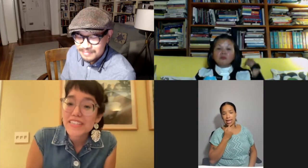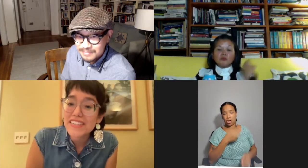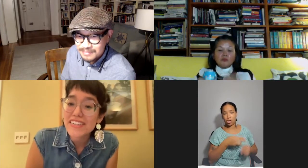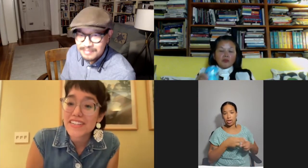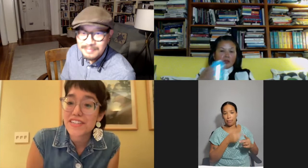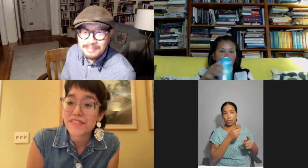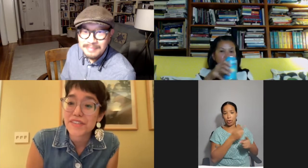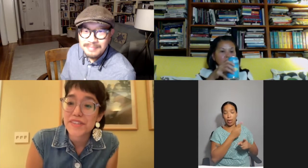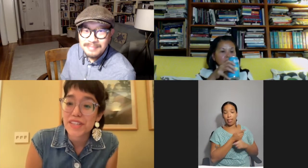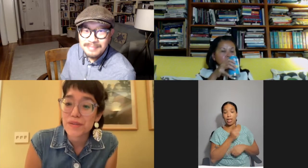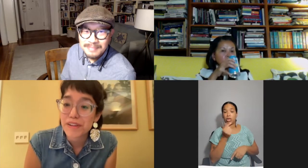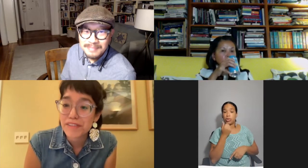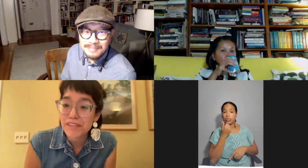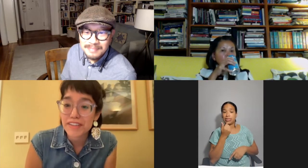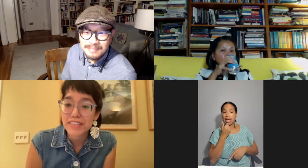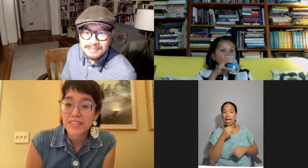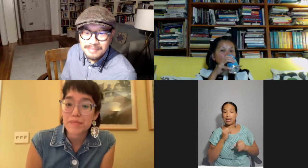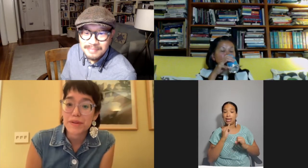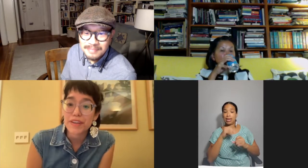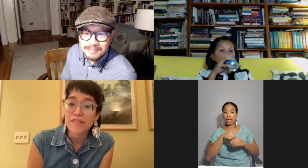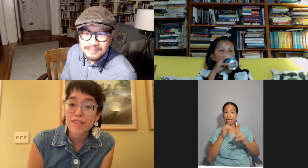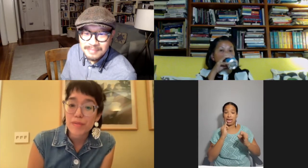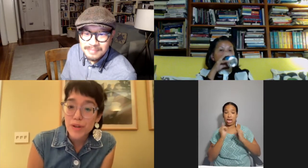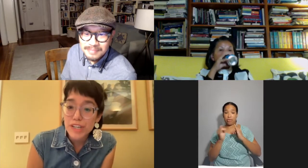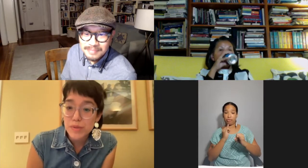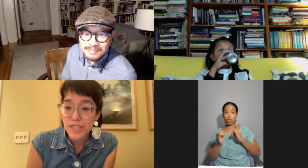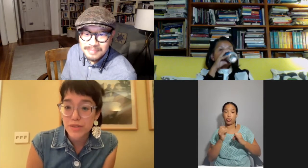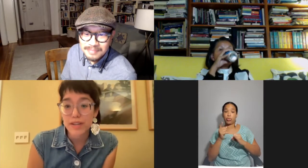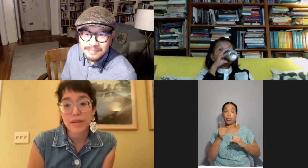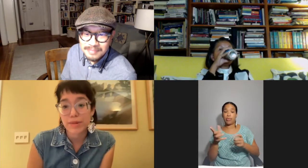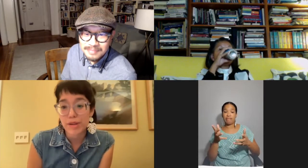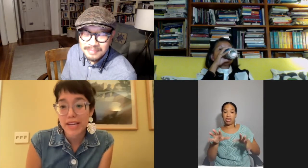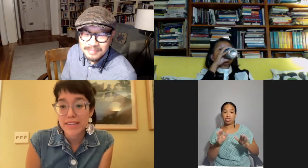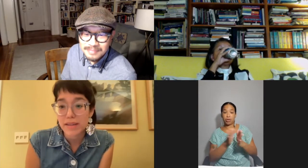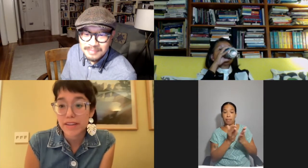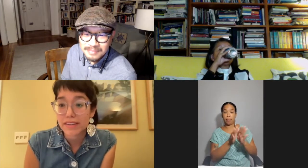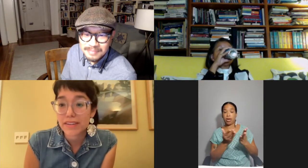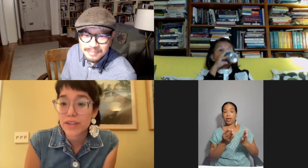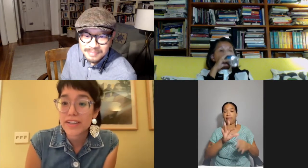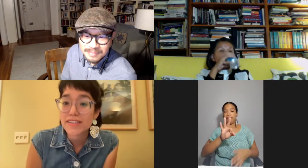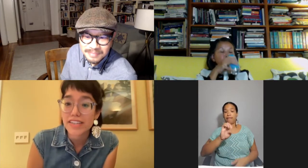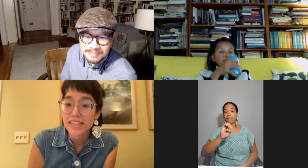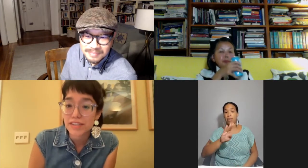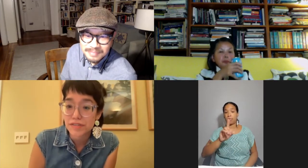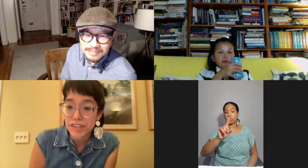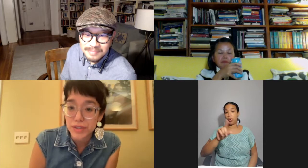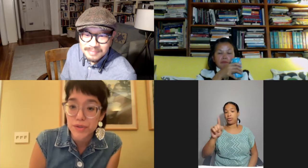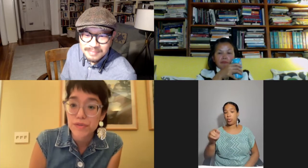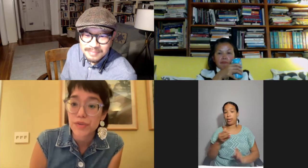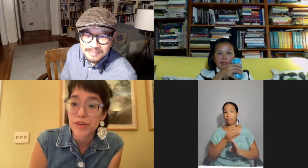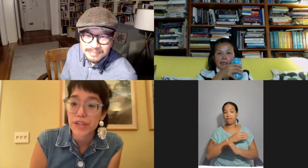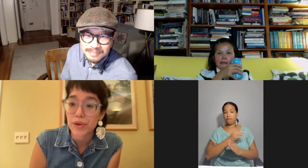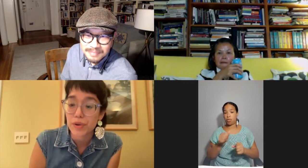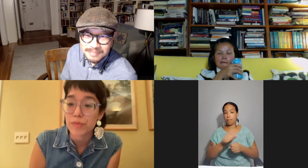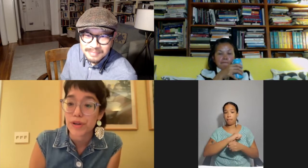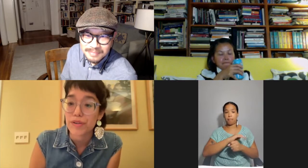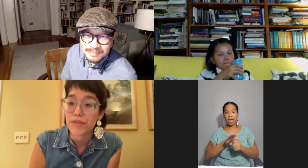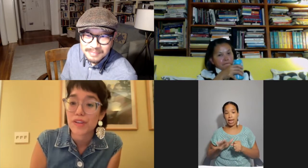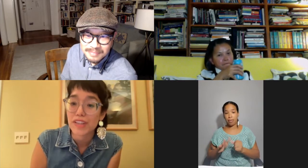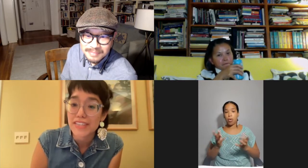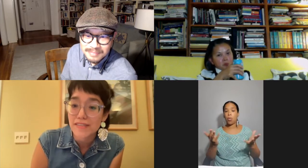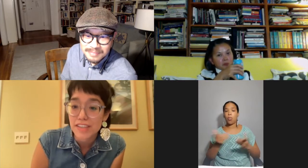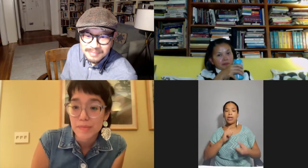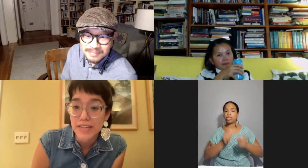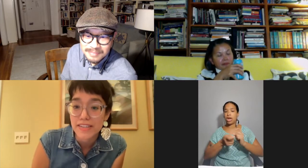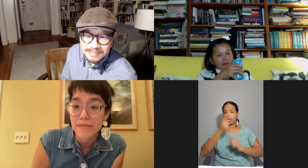"You mentioned in interviews that you roughly finished the book in February 2020 pre-pandemic. What has changed for you viewing your own book